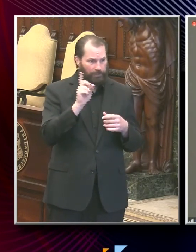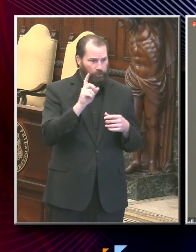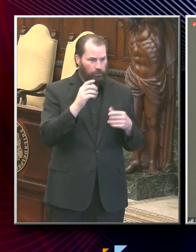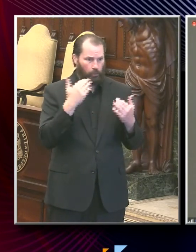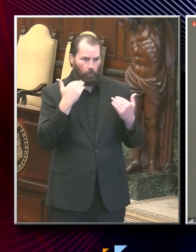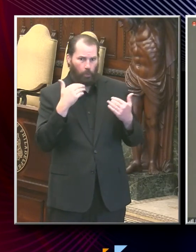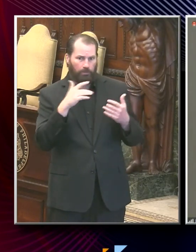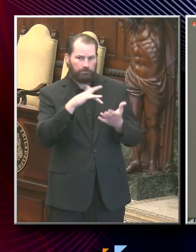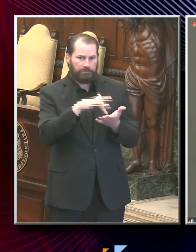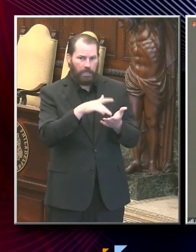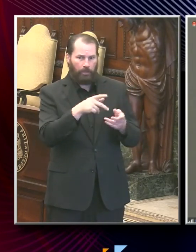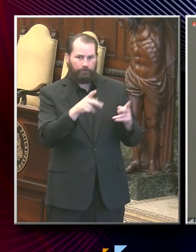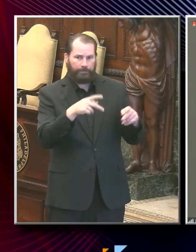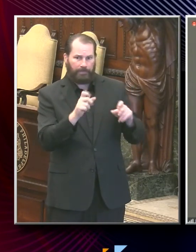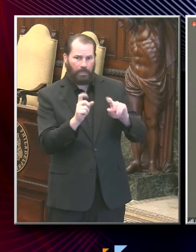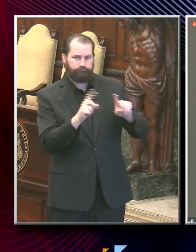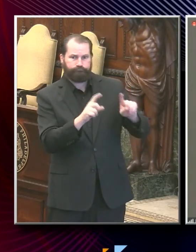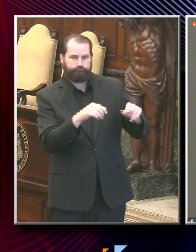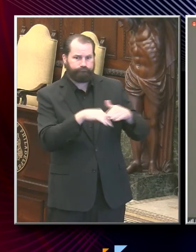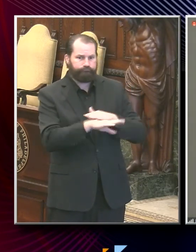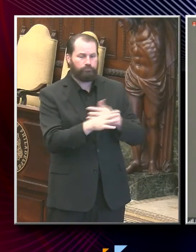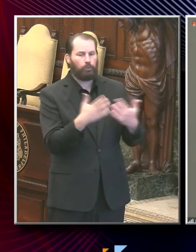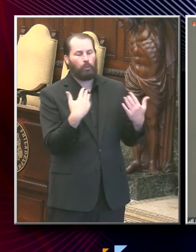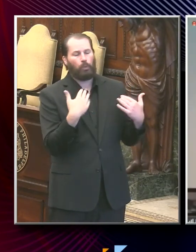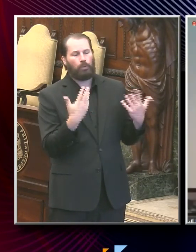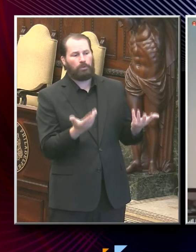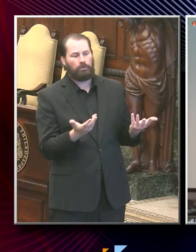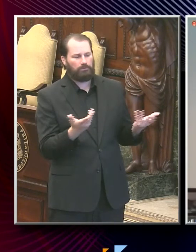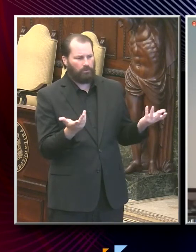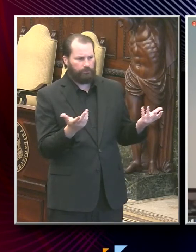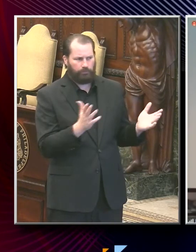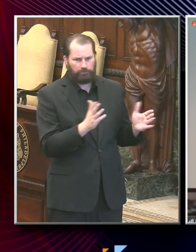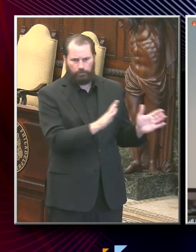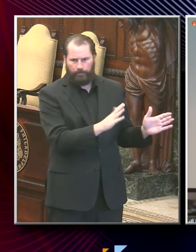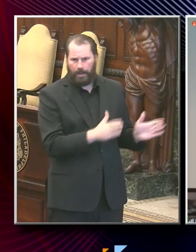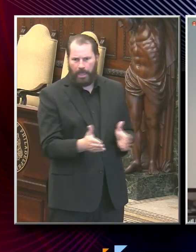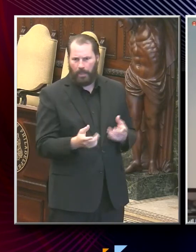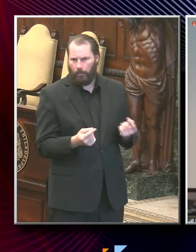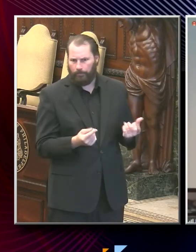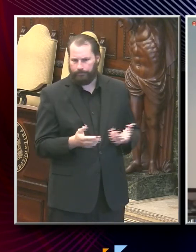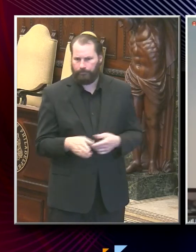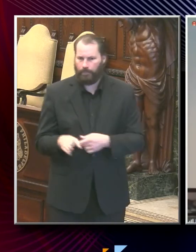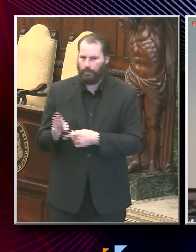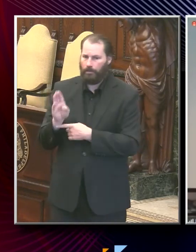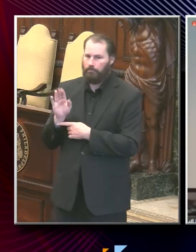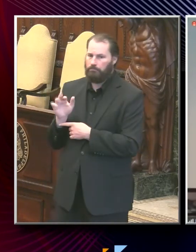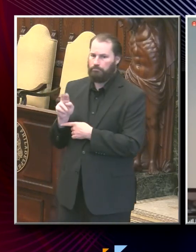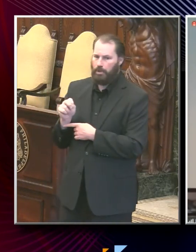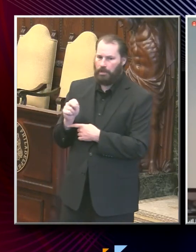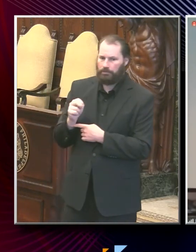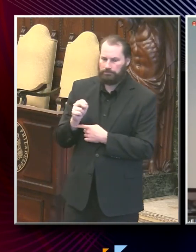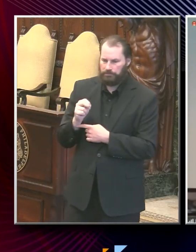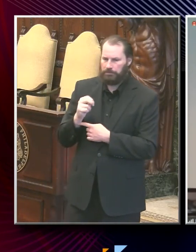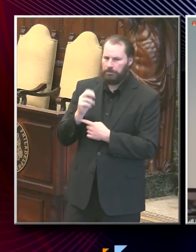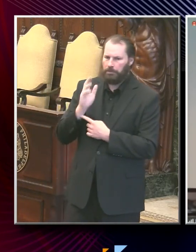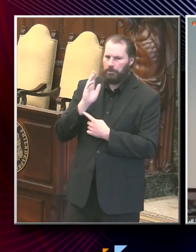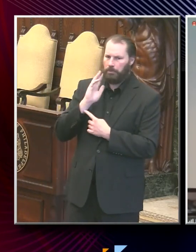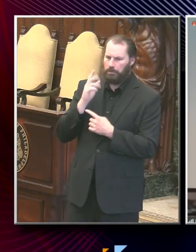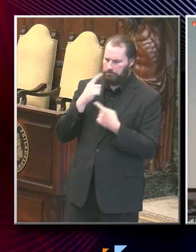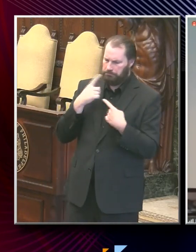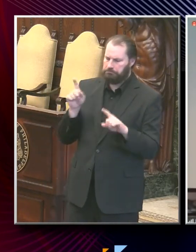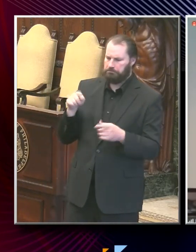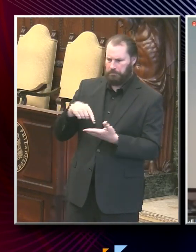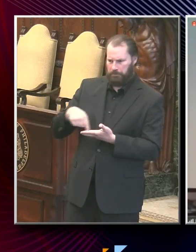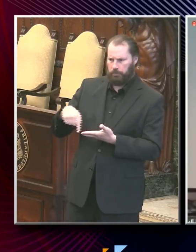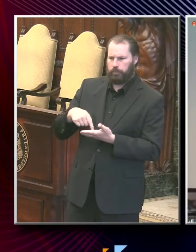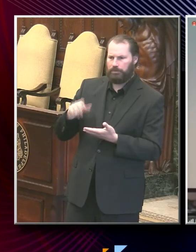later, or what is the plan for cooling centers? We're hoping to have an announcement shortly. I don't know if that'll be this week, but certainly in